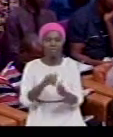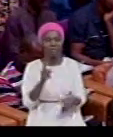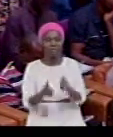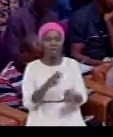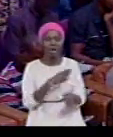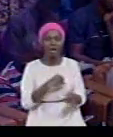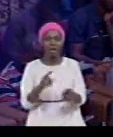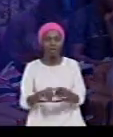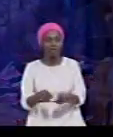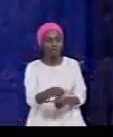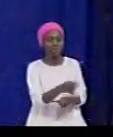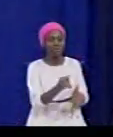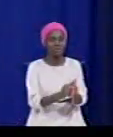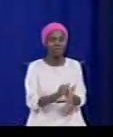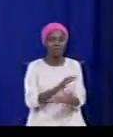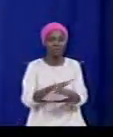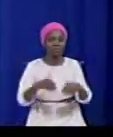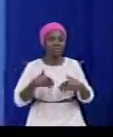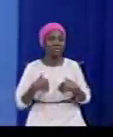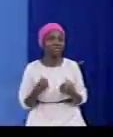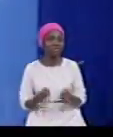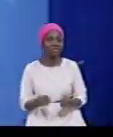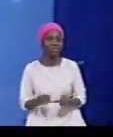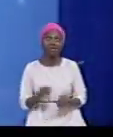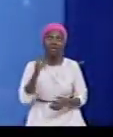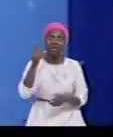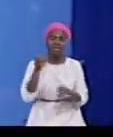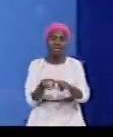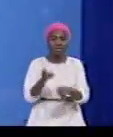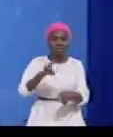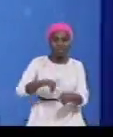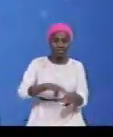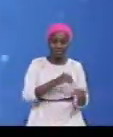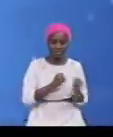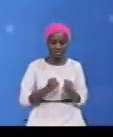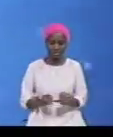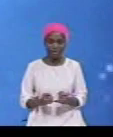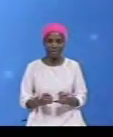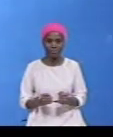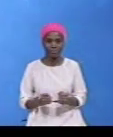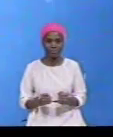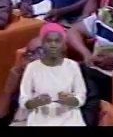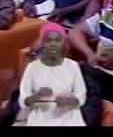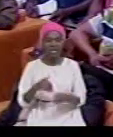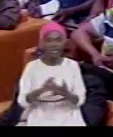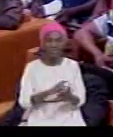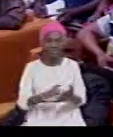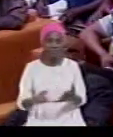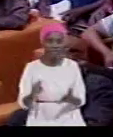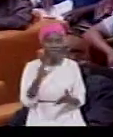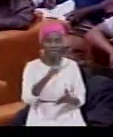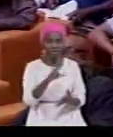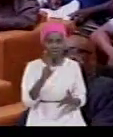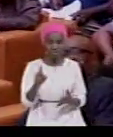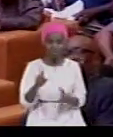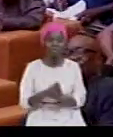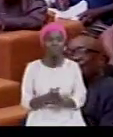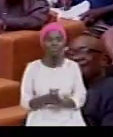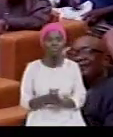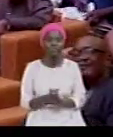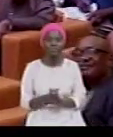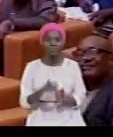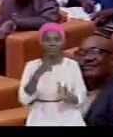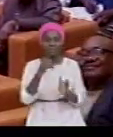them that have no might, he increases strength." And then in verse 31,